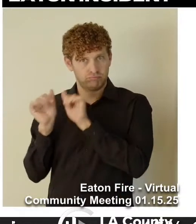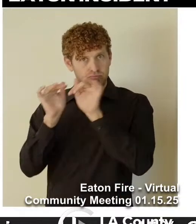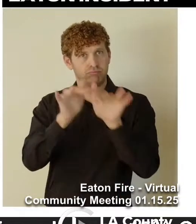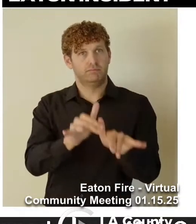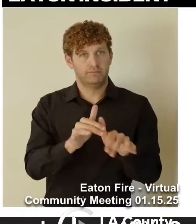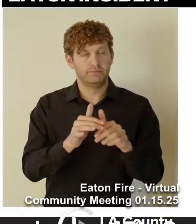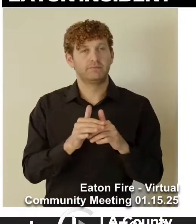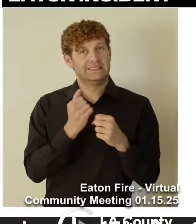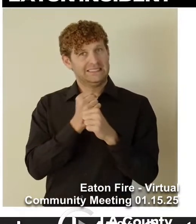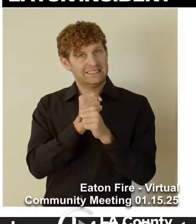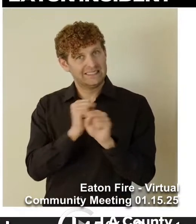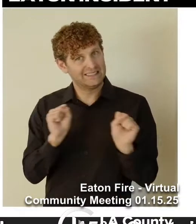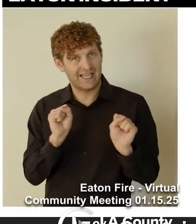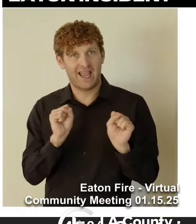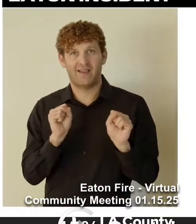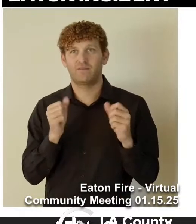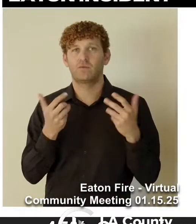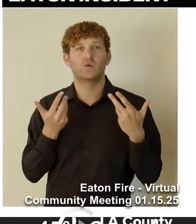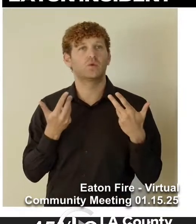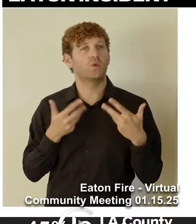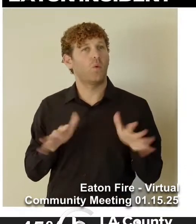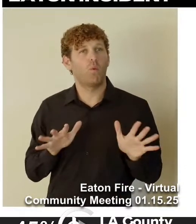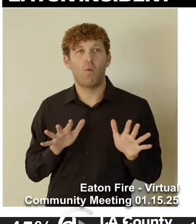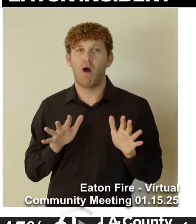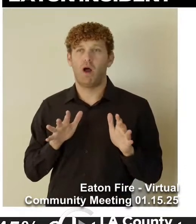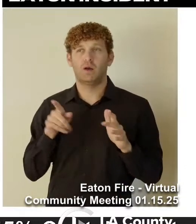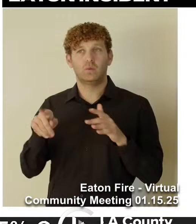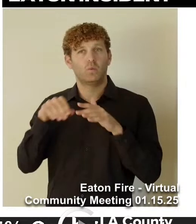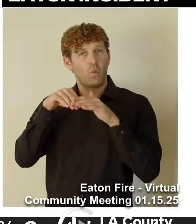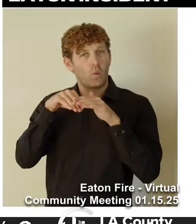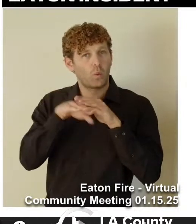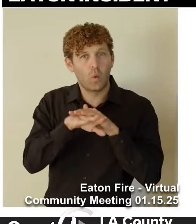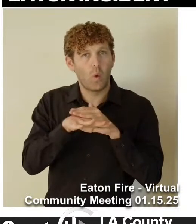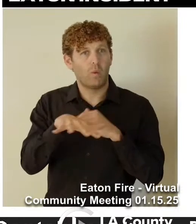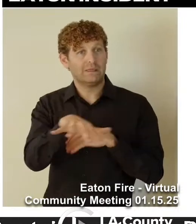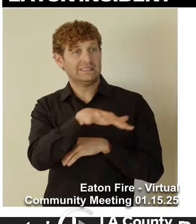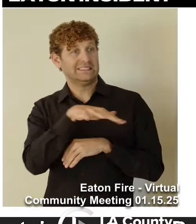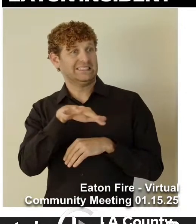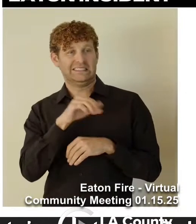manner. We don't want you to go into an area that's unsafe.